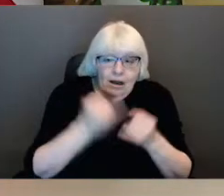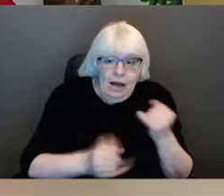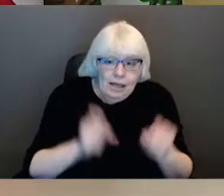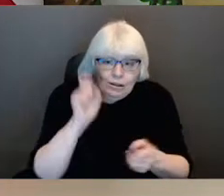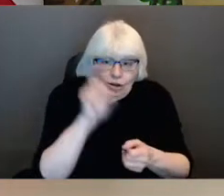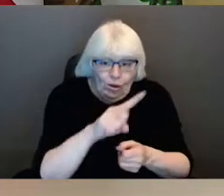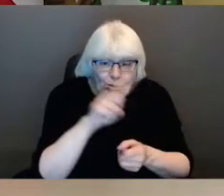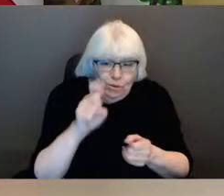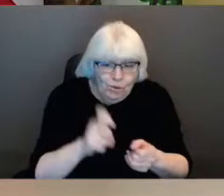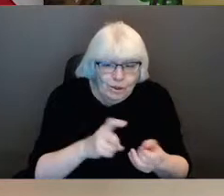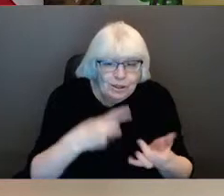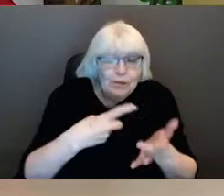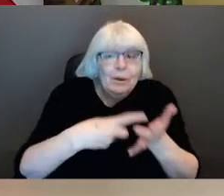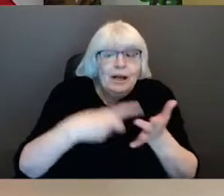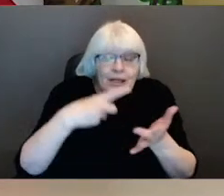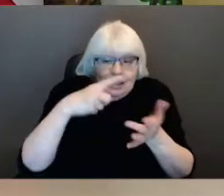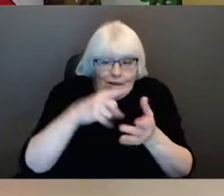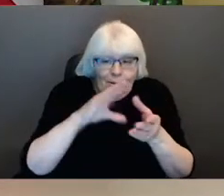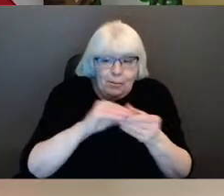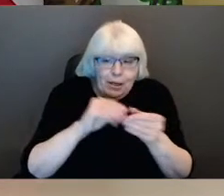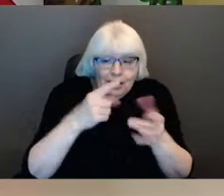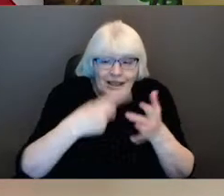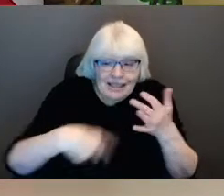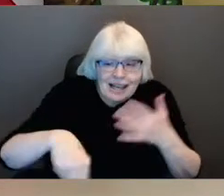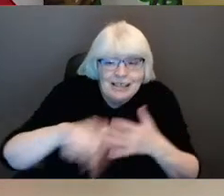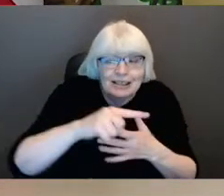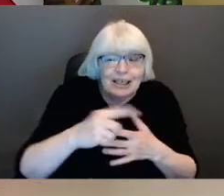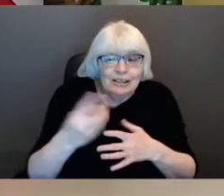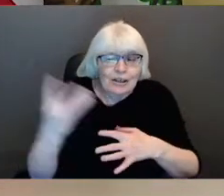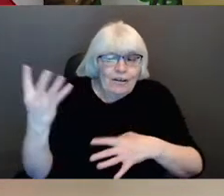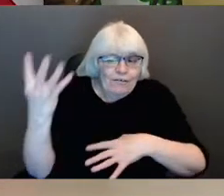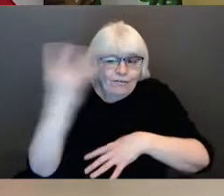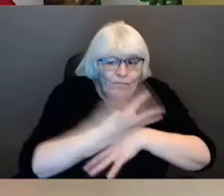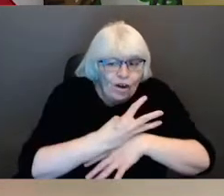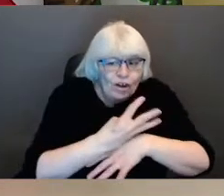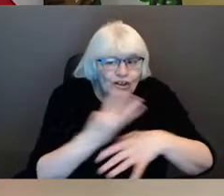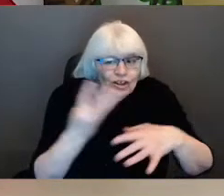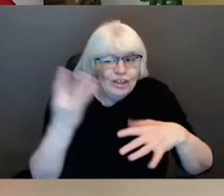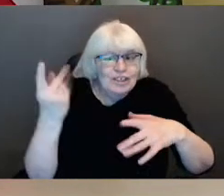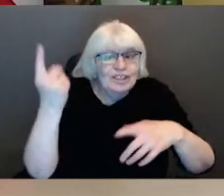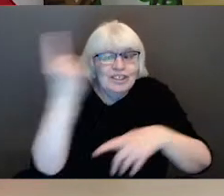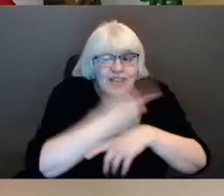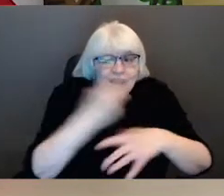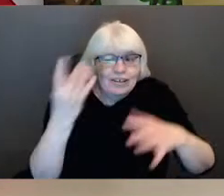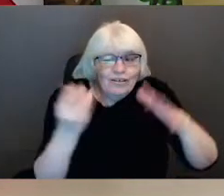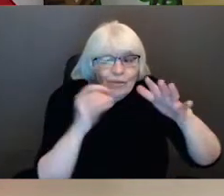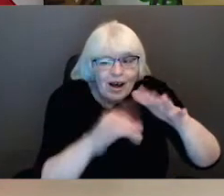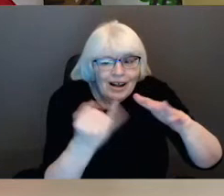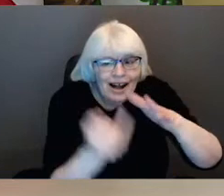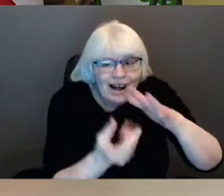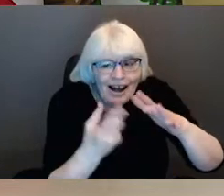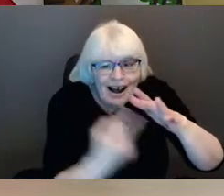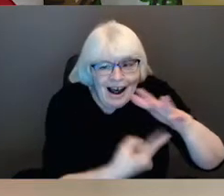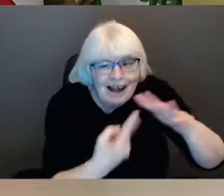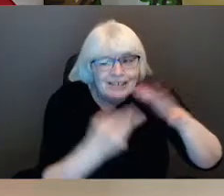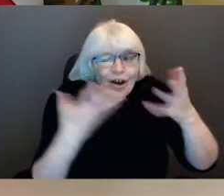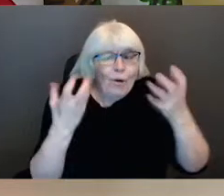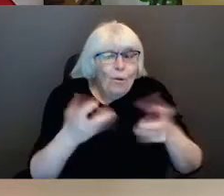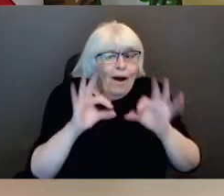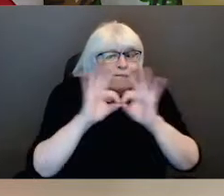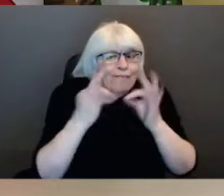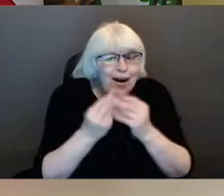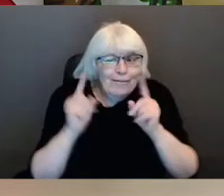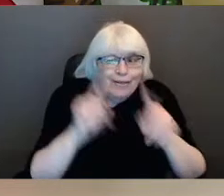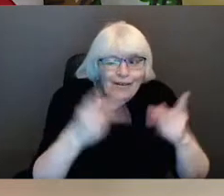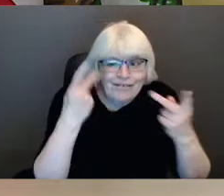from Islanders about the 4-day isolation. They want to travel, they want friends, family come over. Can you explain to us a bit why we can't ease that restriction